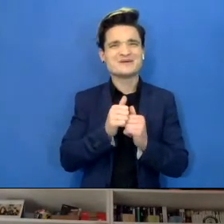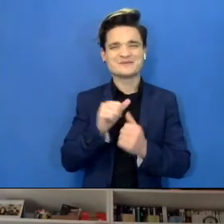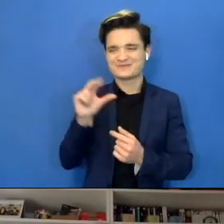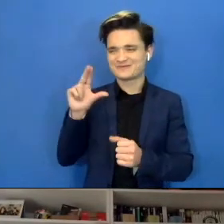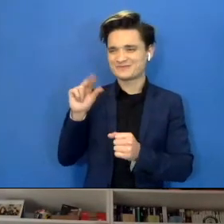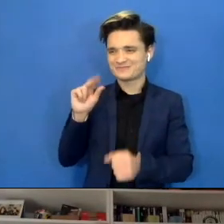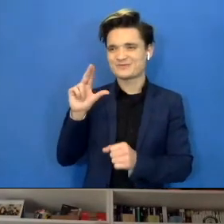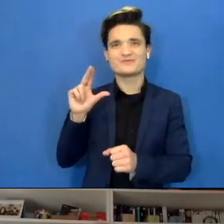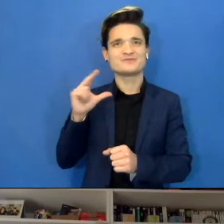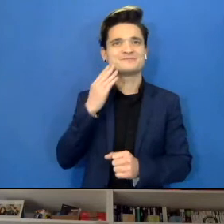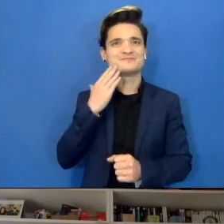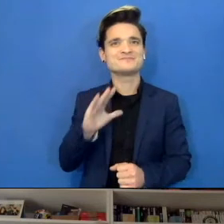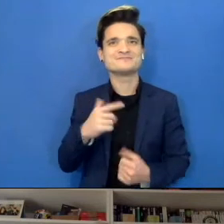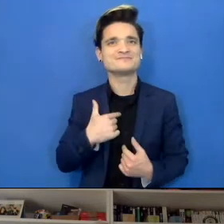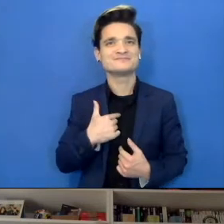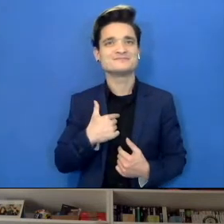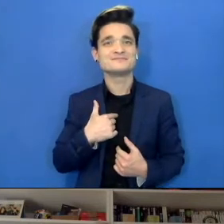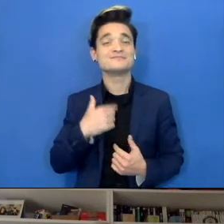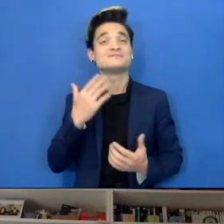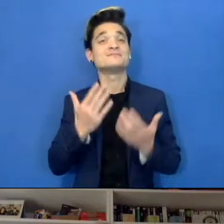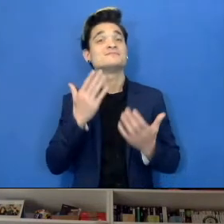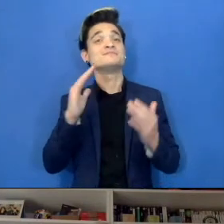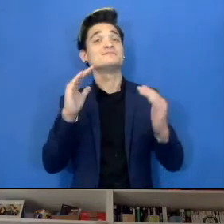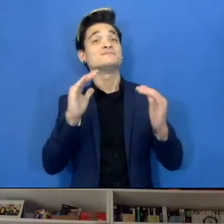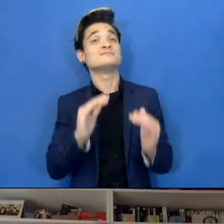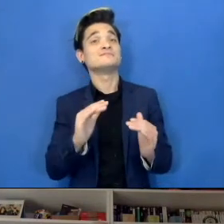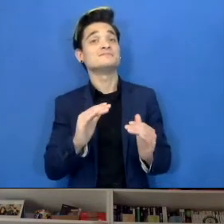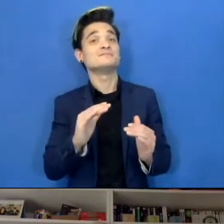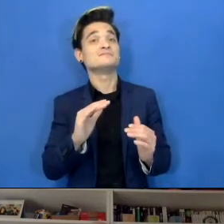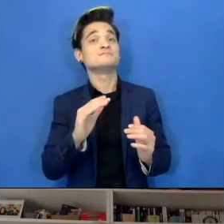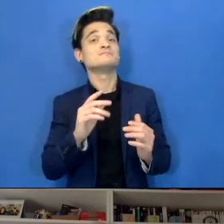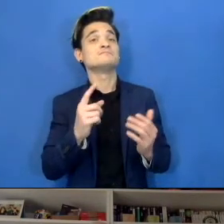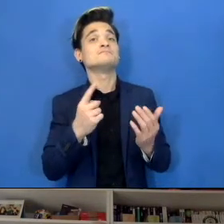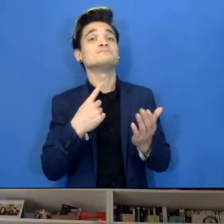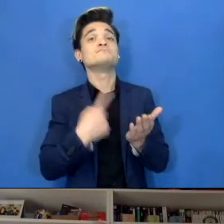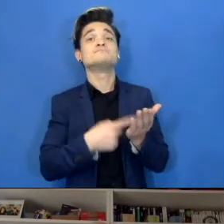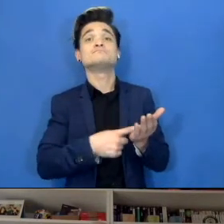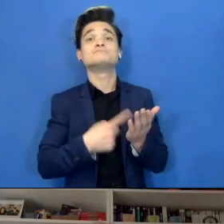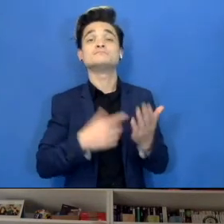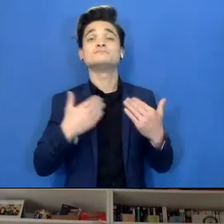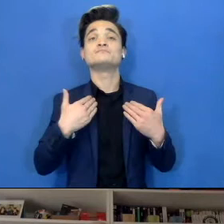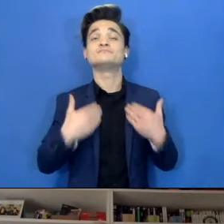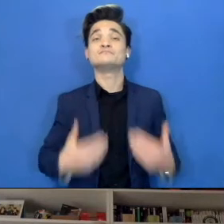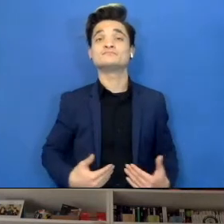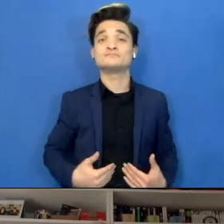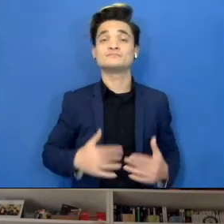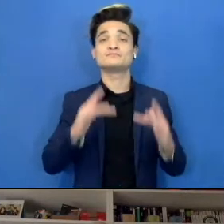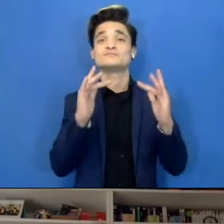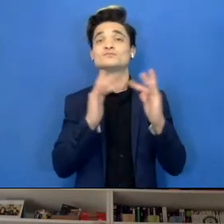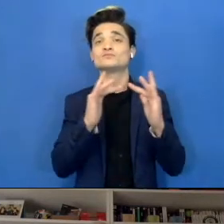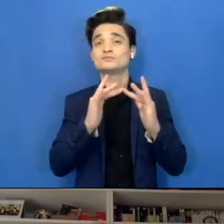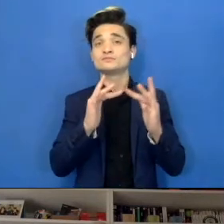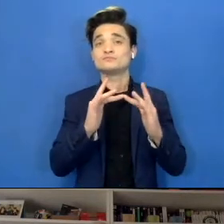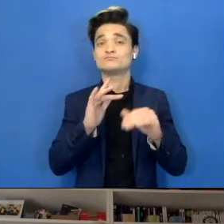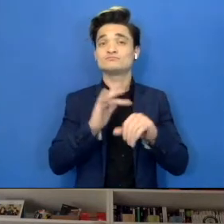that's happening in a scene that you don't want. Now, obviously, for physical contact, I would strongly recommend that you talk about it, that you talk about boundaries, that